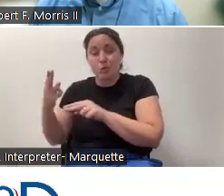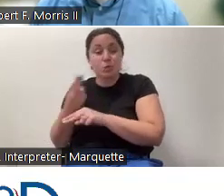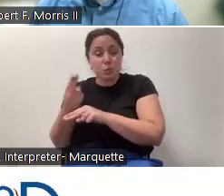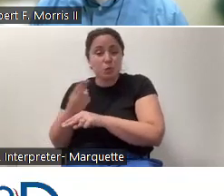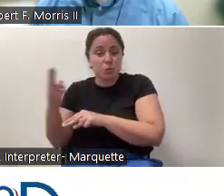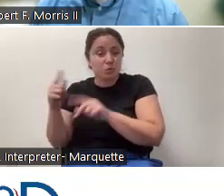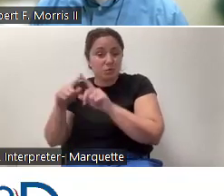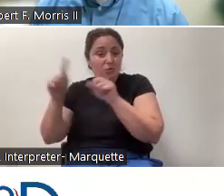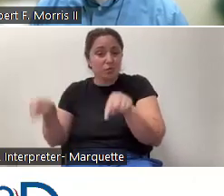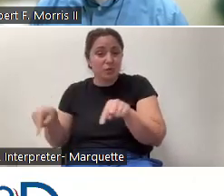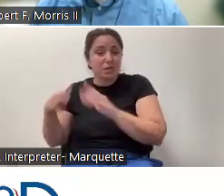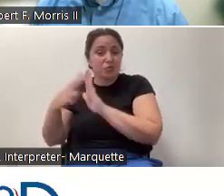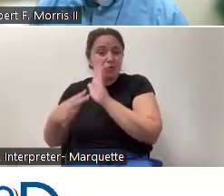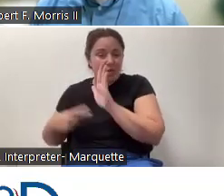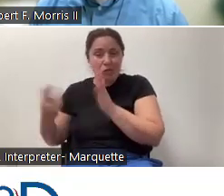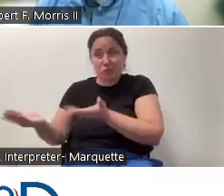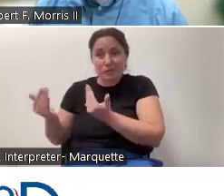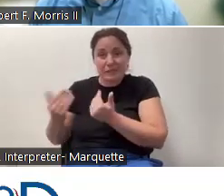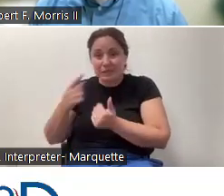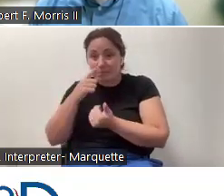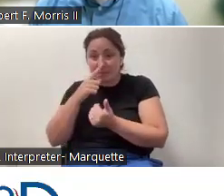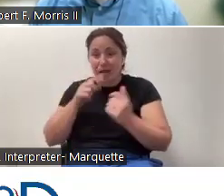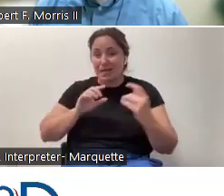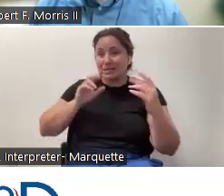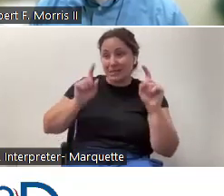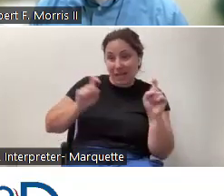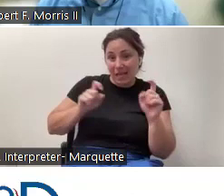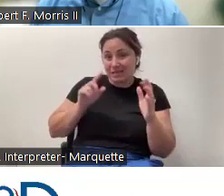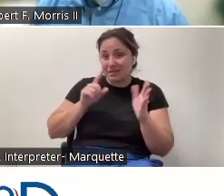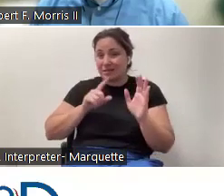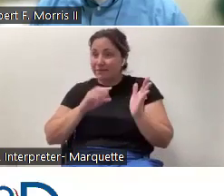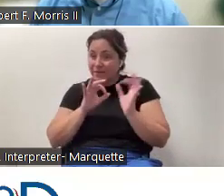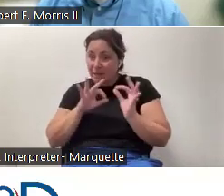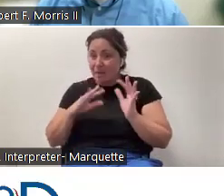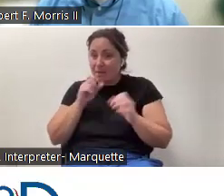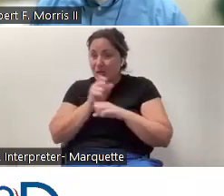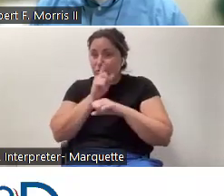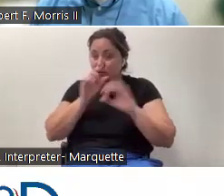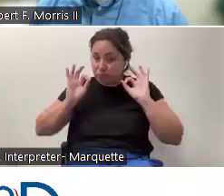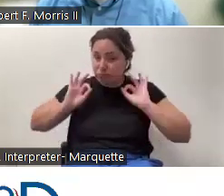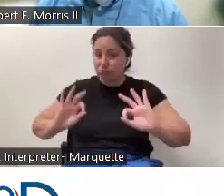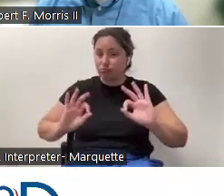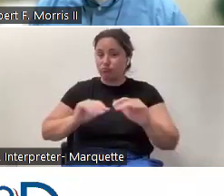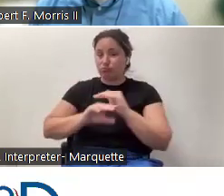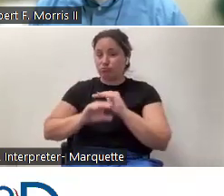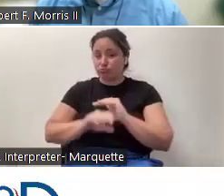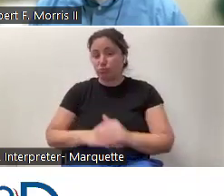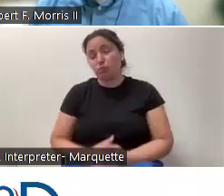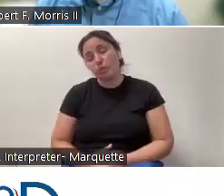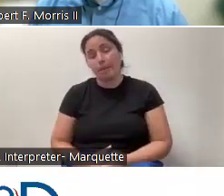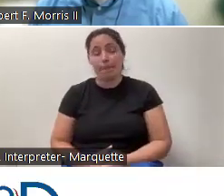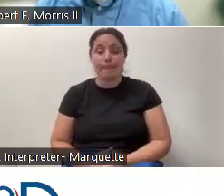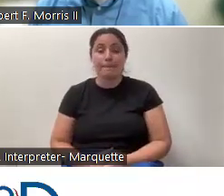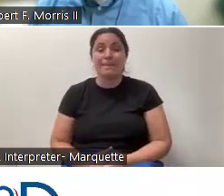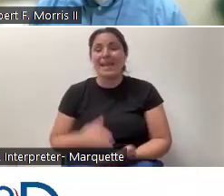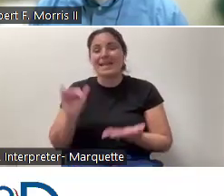regular basis to test our website and make sure that it is accessible. We've also created, sort of similar to what Lindsay was